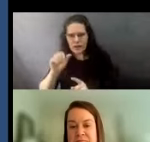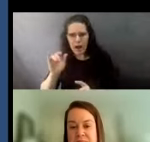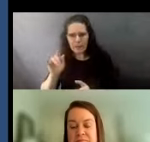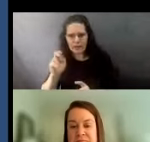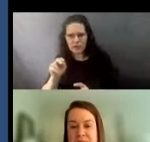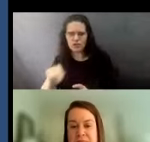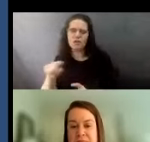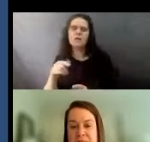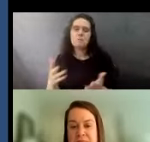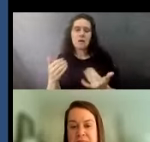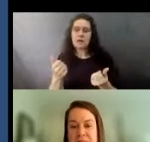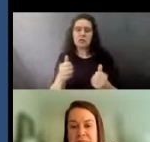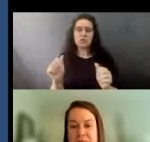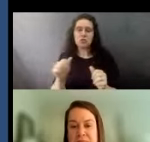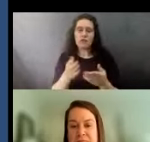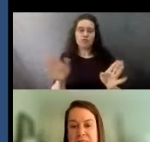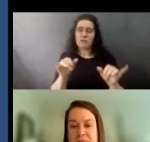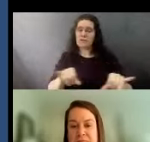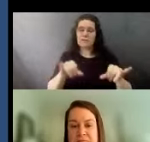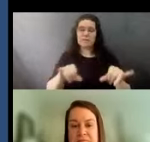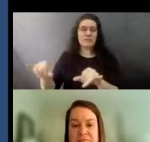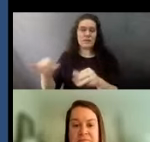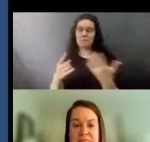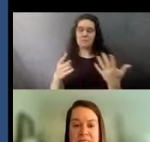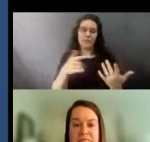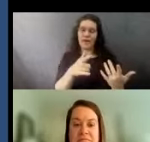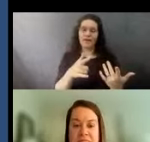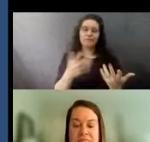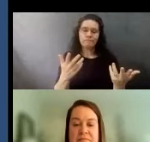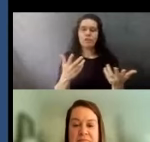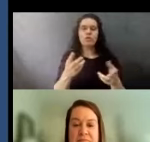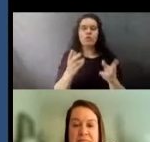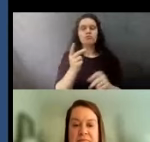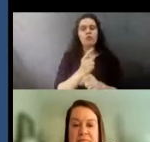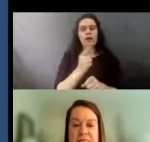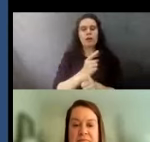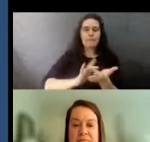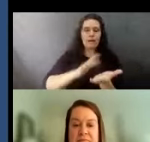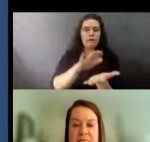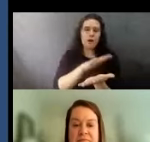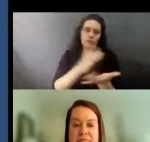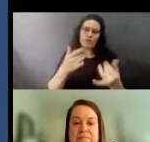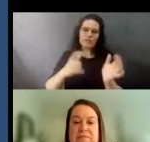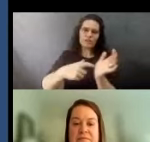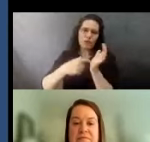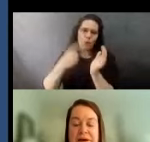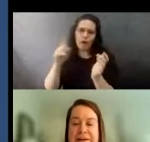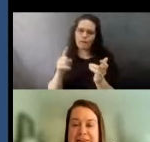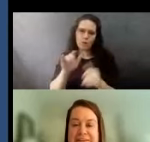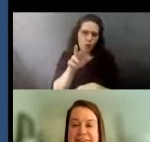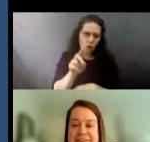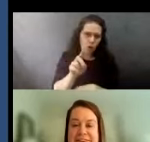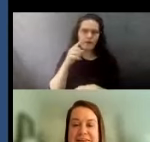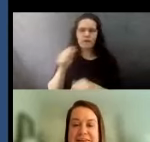for accommodations related to COVID or long COVID. So I think it's the same.